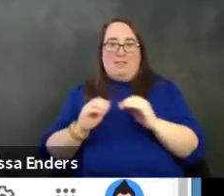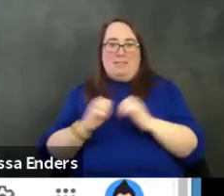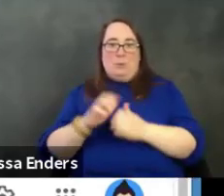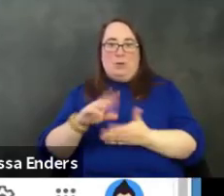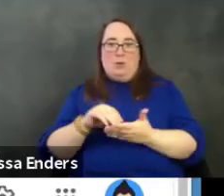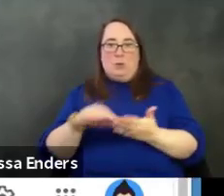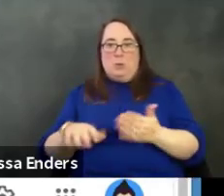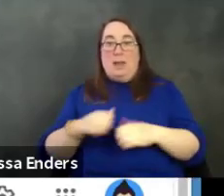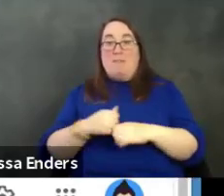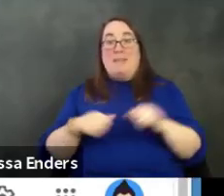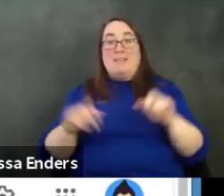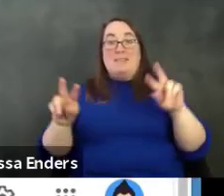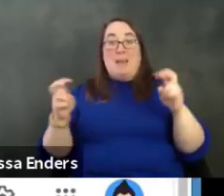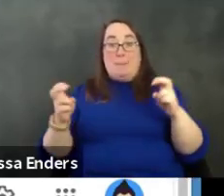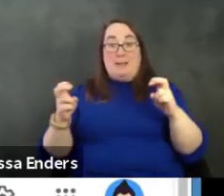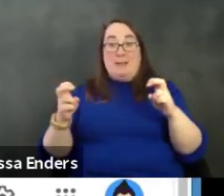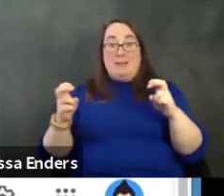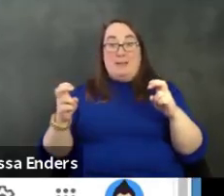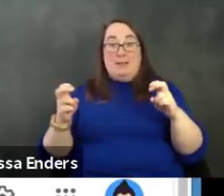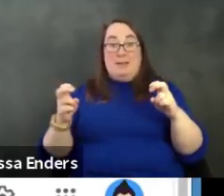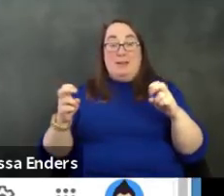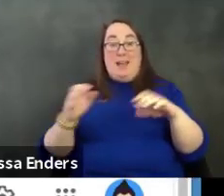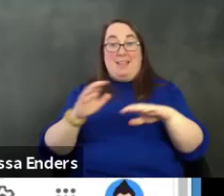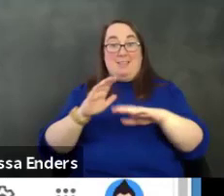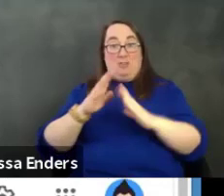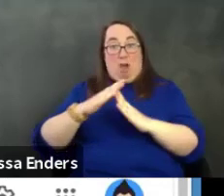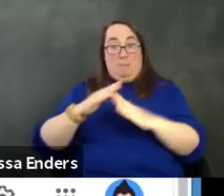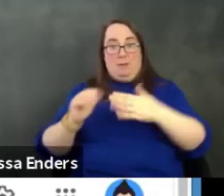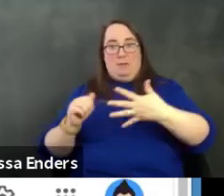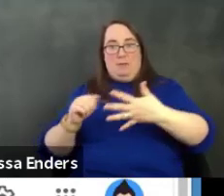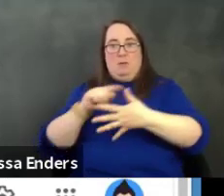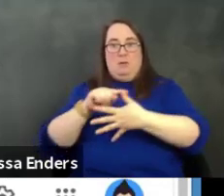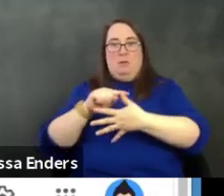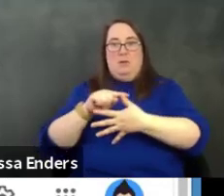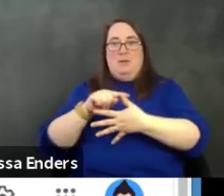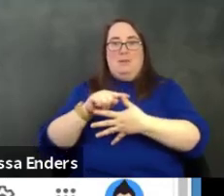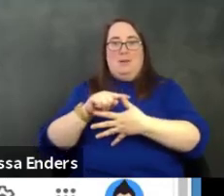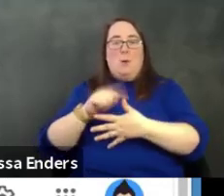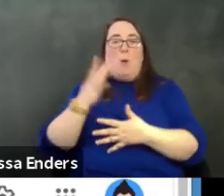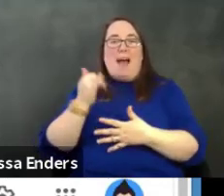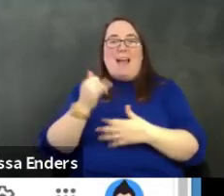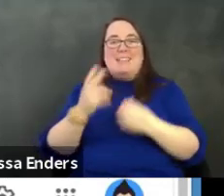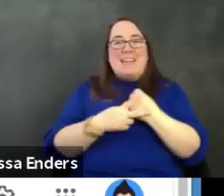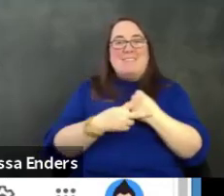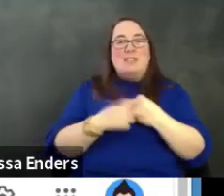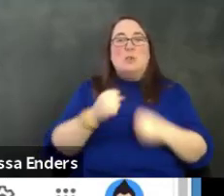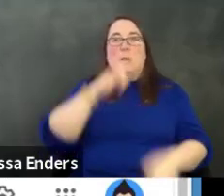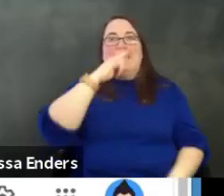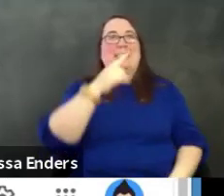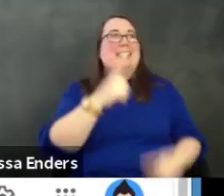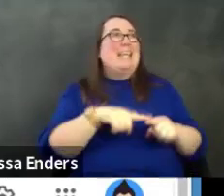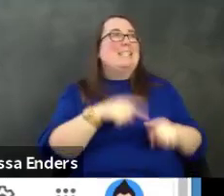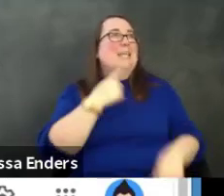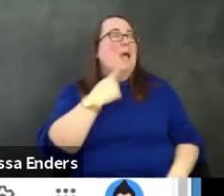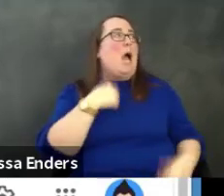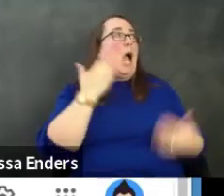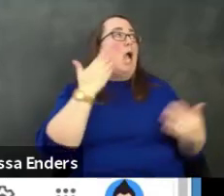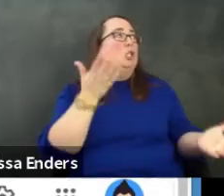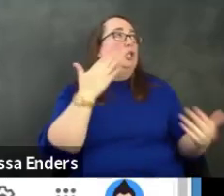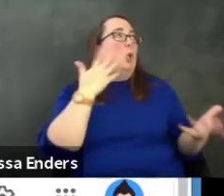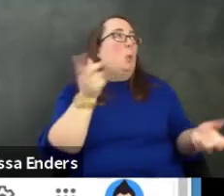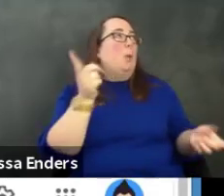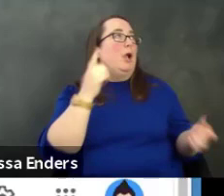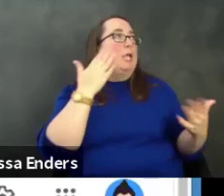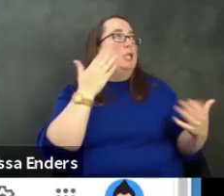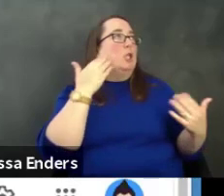that topic and put it at the top to say online class meeting, so the kids can't say, I did not know where to click to get to that link.